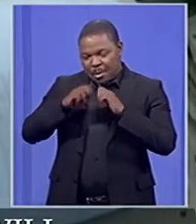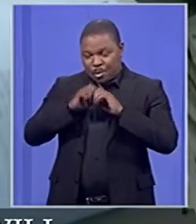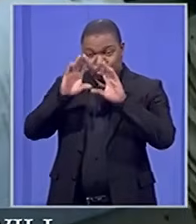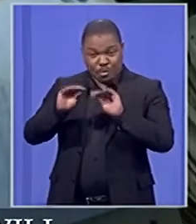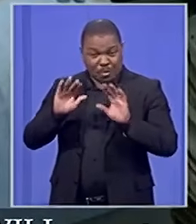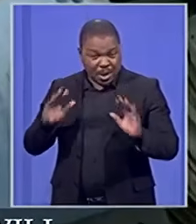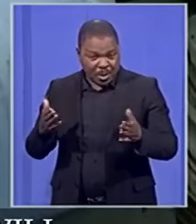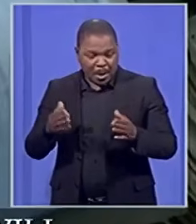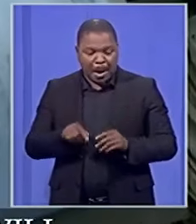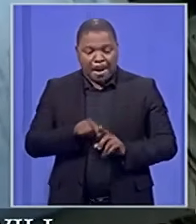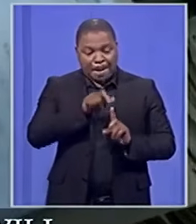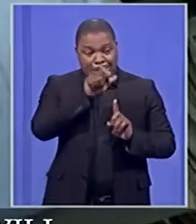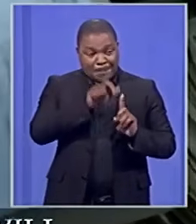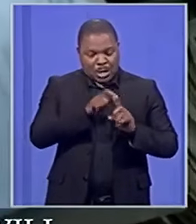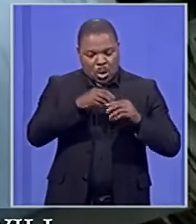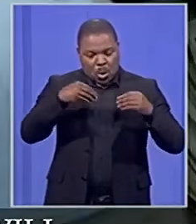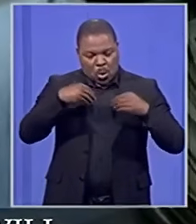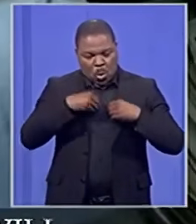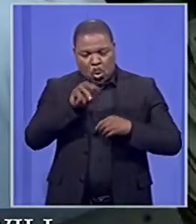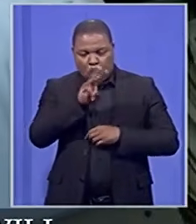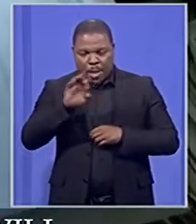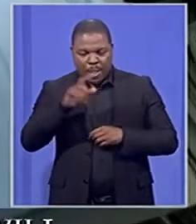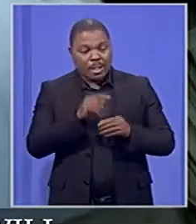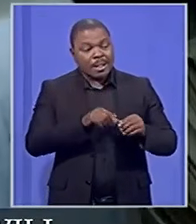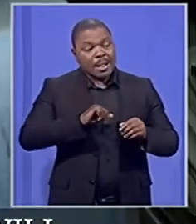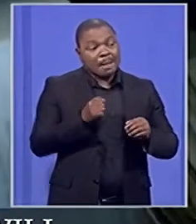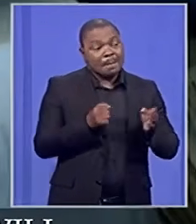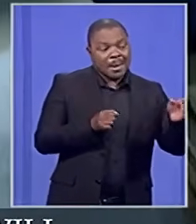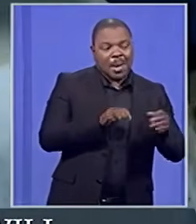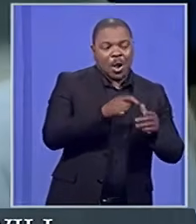ya motho e dula le leqwetha kapo e dula bankeng.